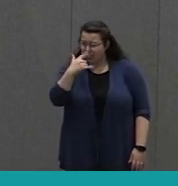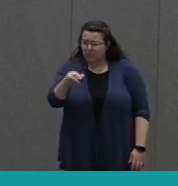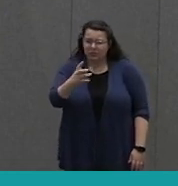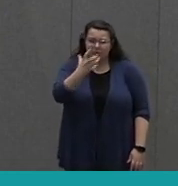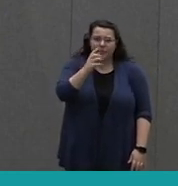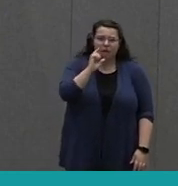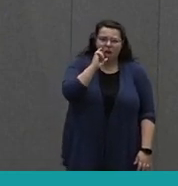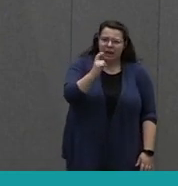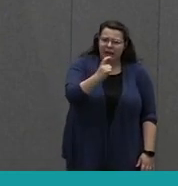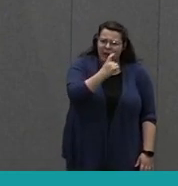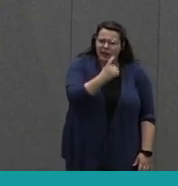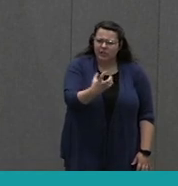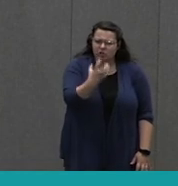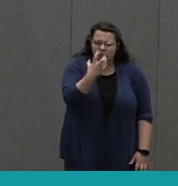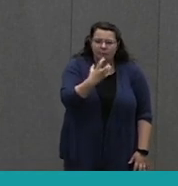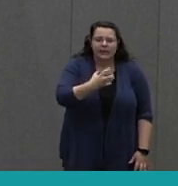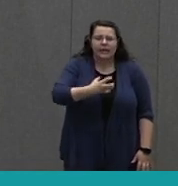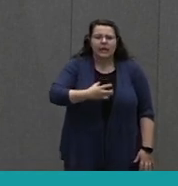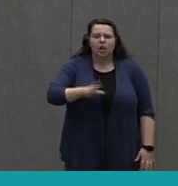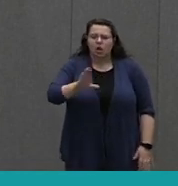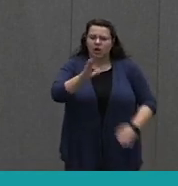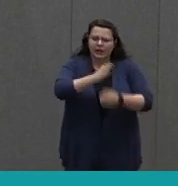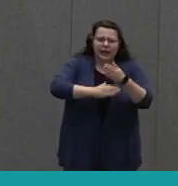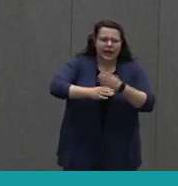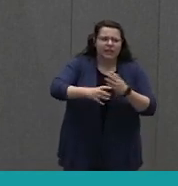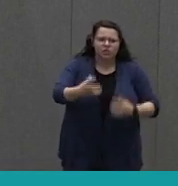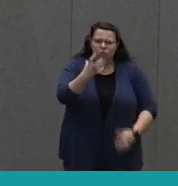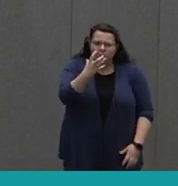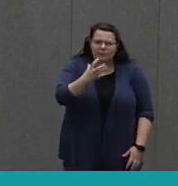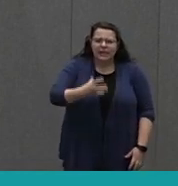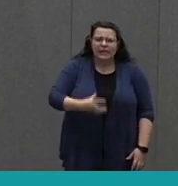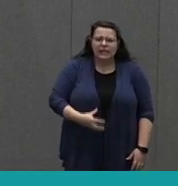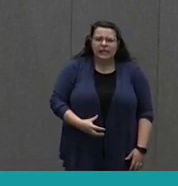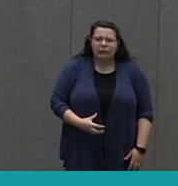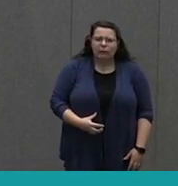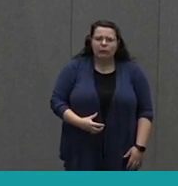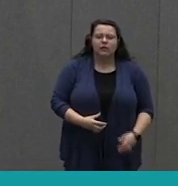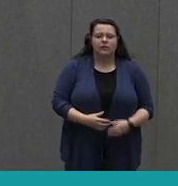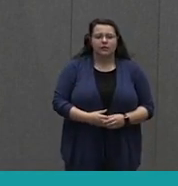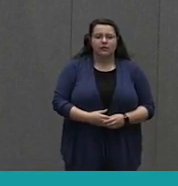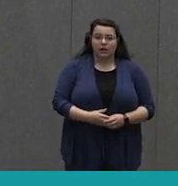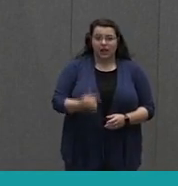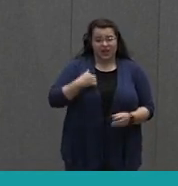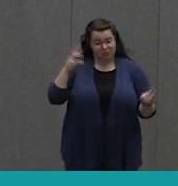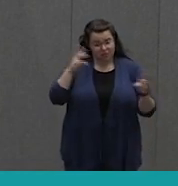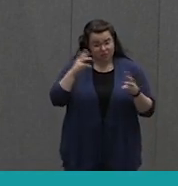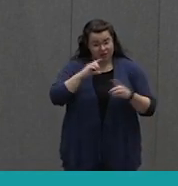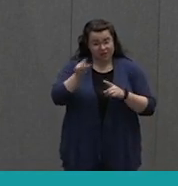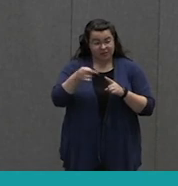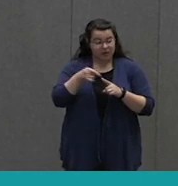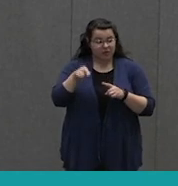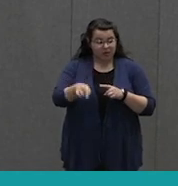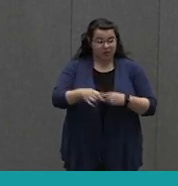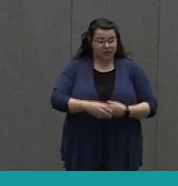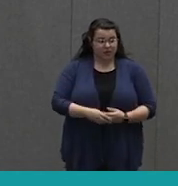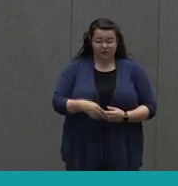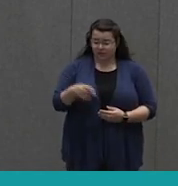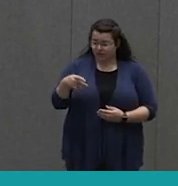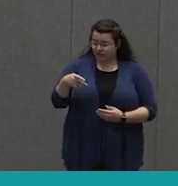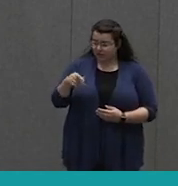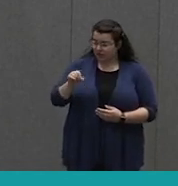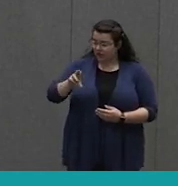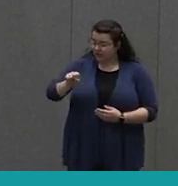Her eyes look grumpy. Her hands look grumpy. I'm worried about her. Paz, do you